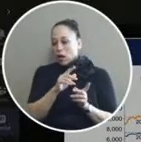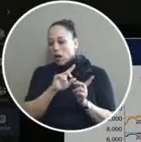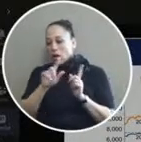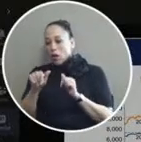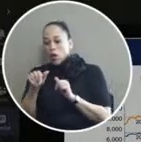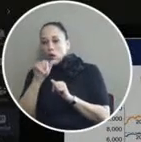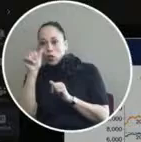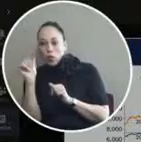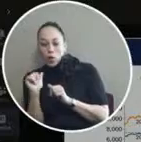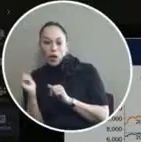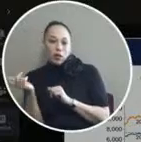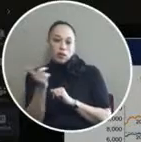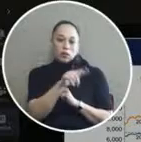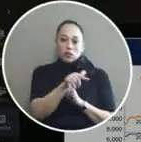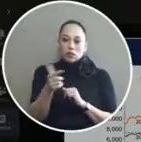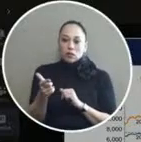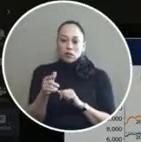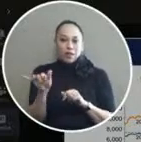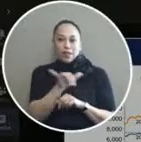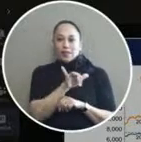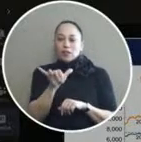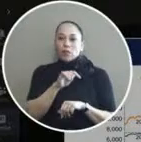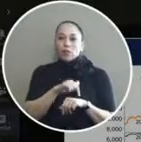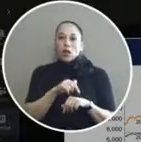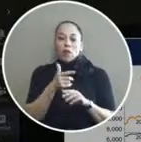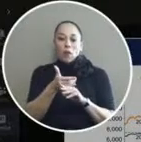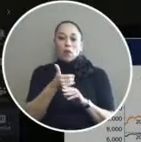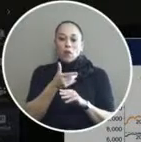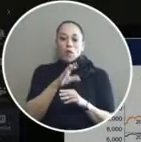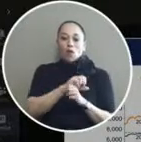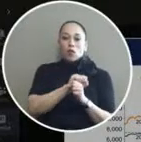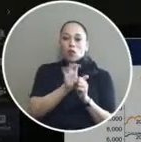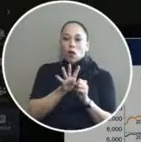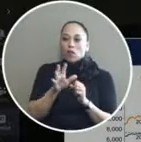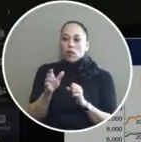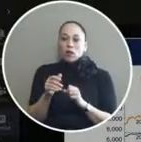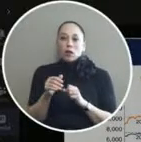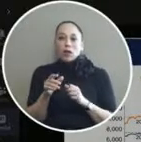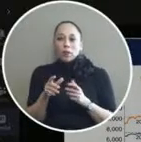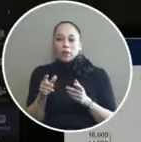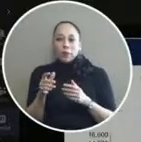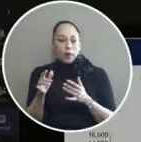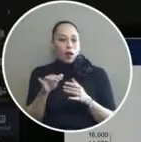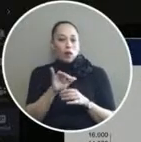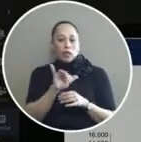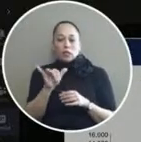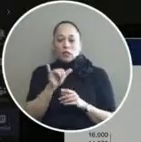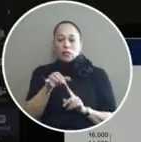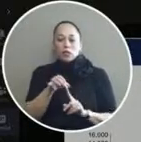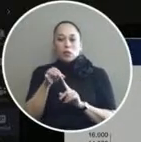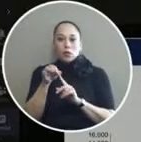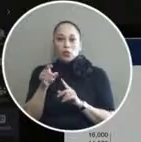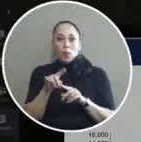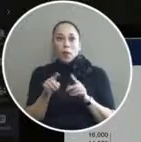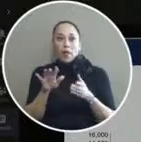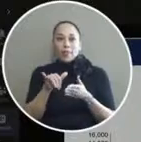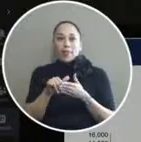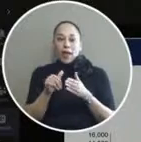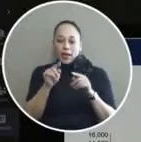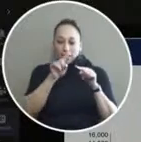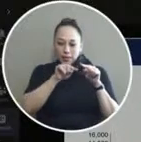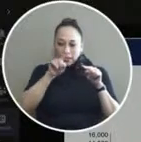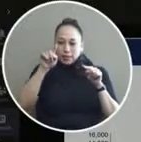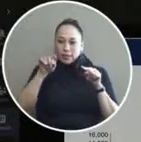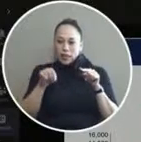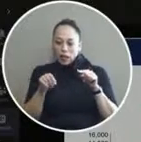Juarez. But again, we're nowhere near the pre-COVID-19 levels that we saw before on the vehicle side, especially. Pedestrian side, again,